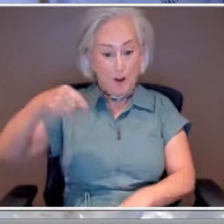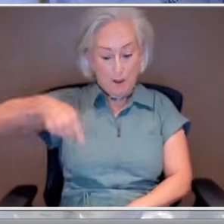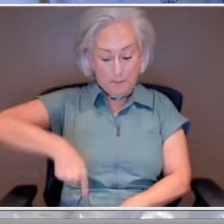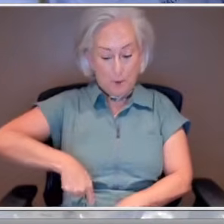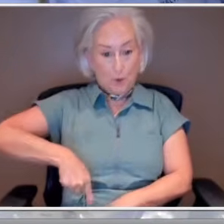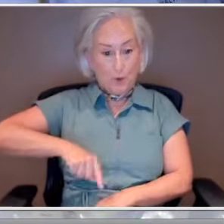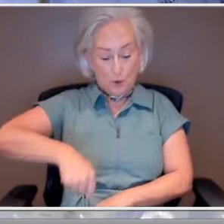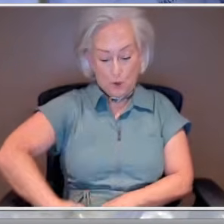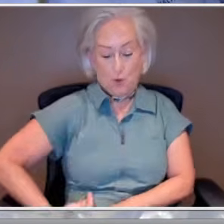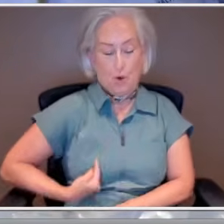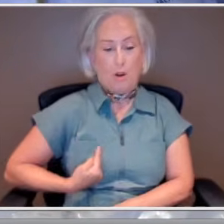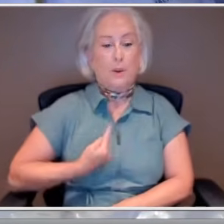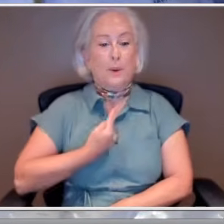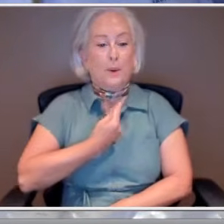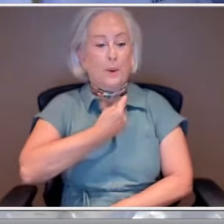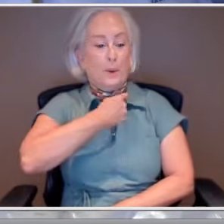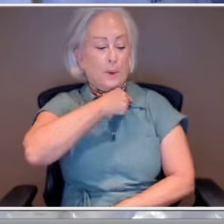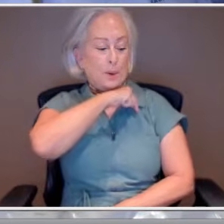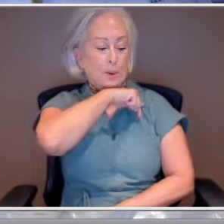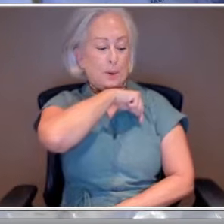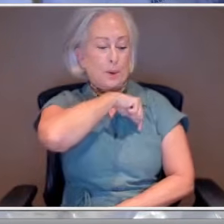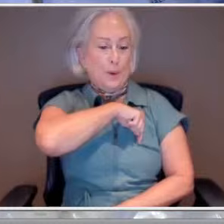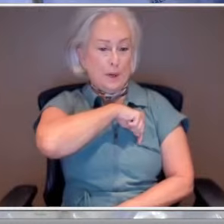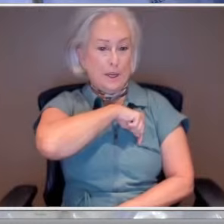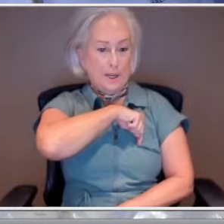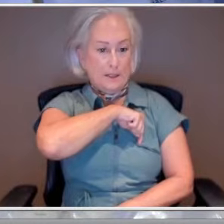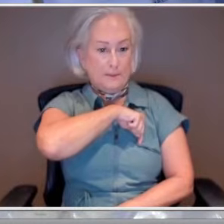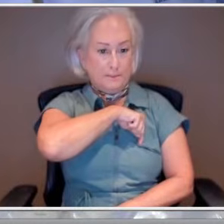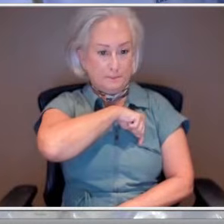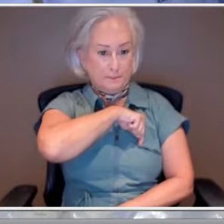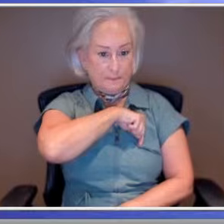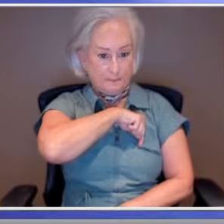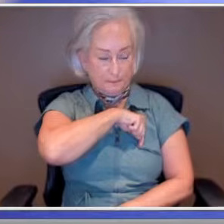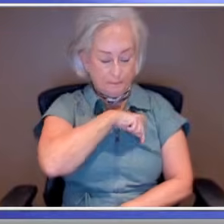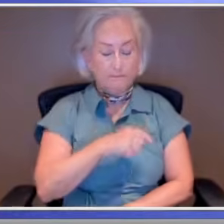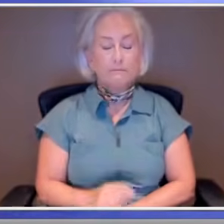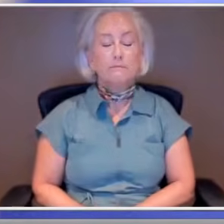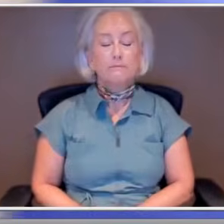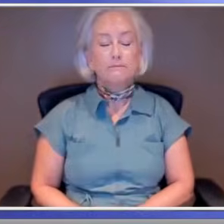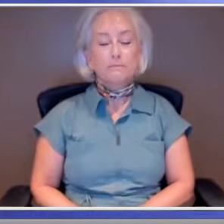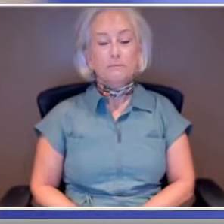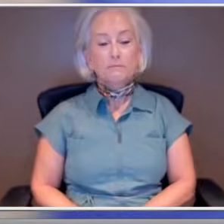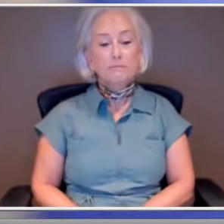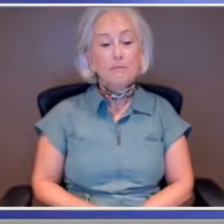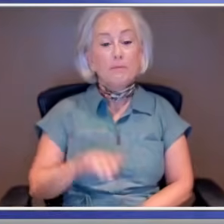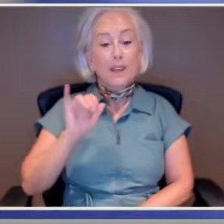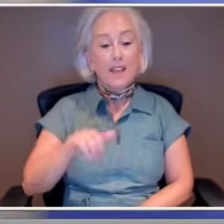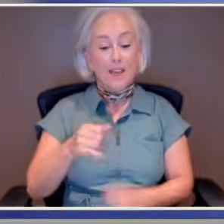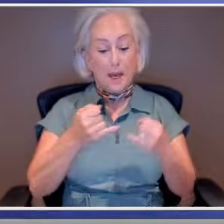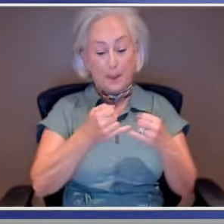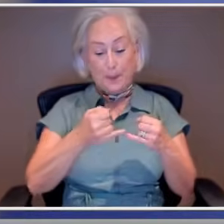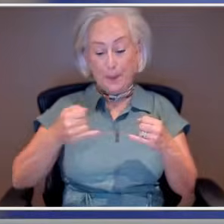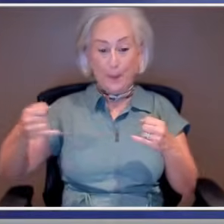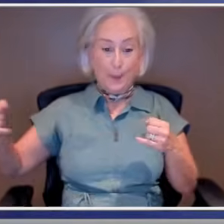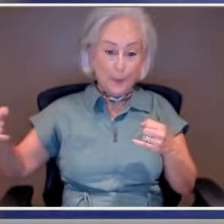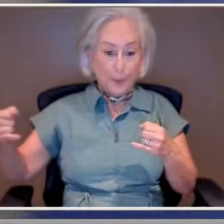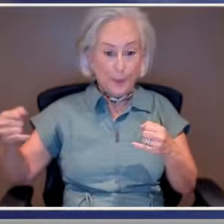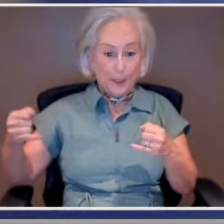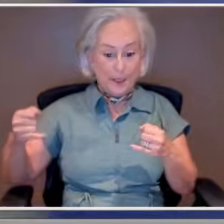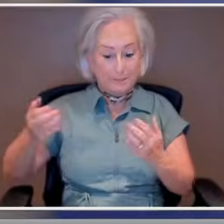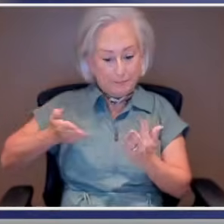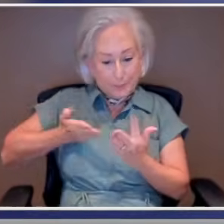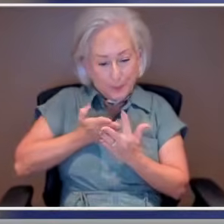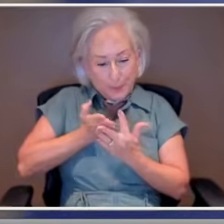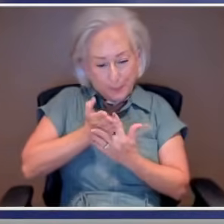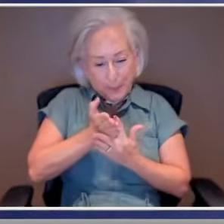Next, they guide the catheter through his femoral vein all the way up to his heart. This tube provides a clear path for the doctors to implant